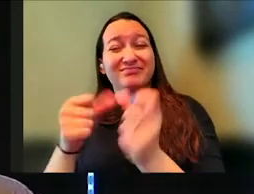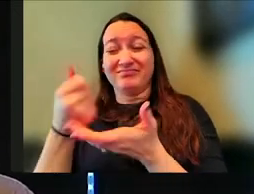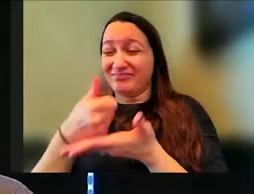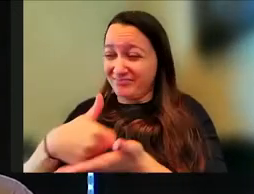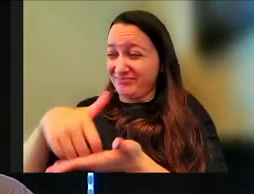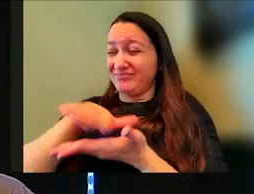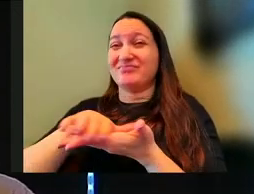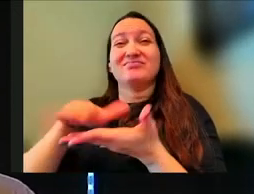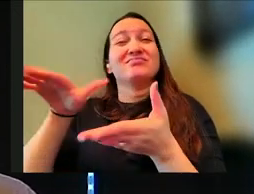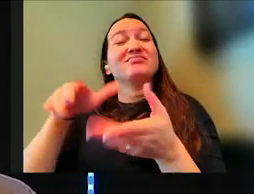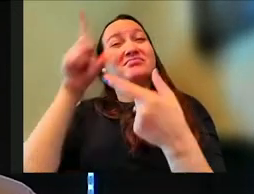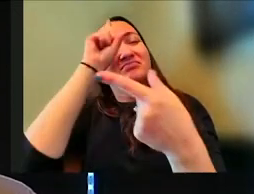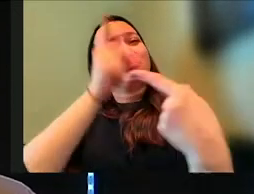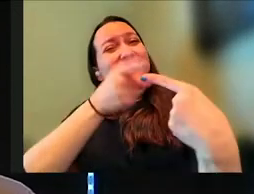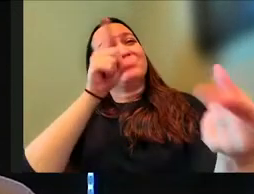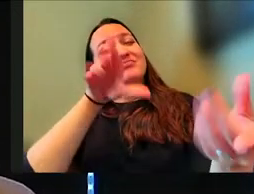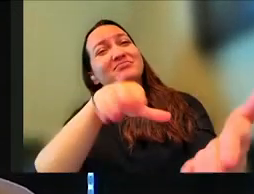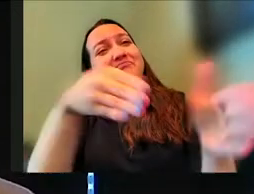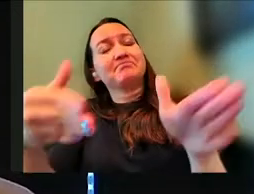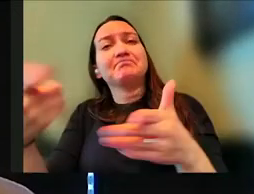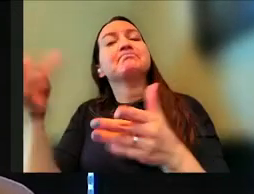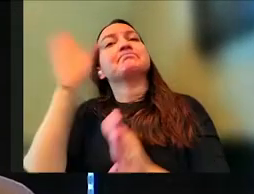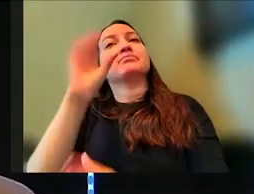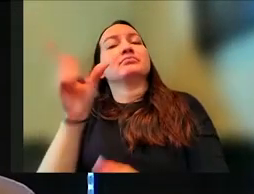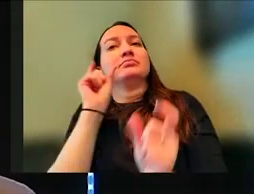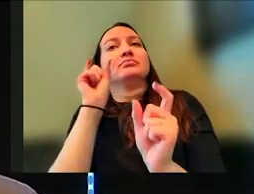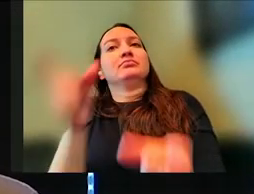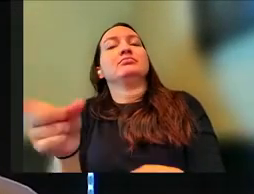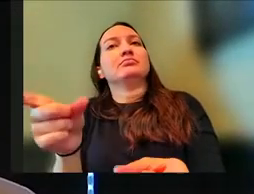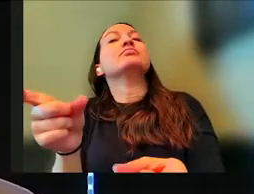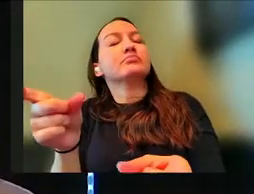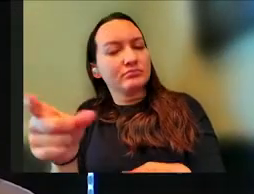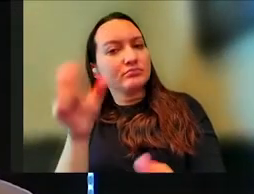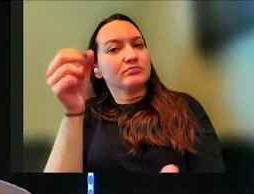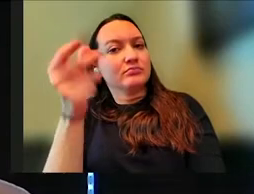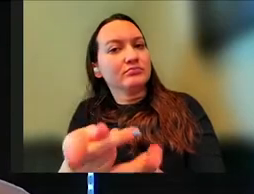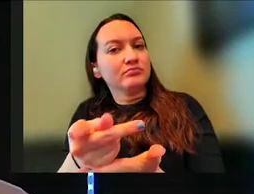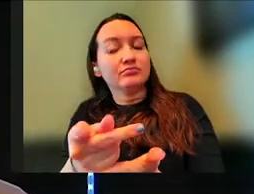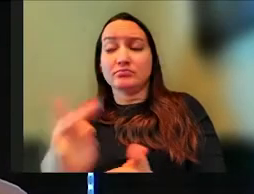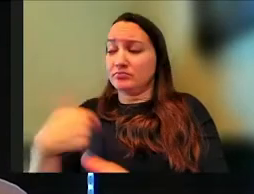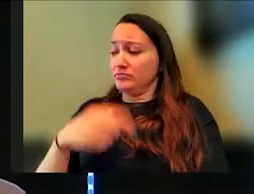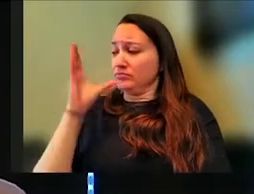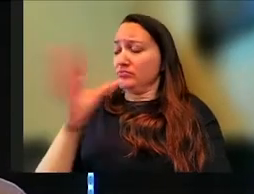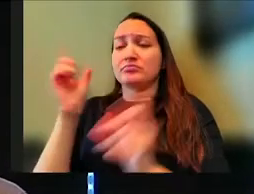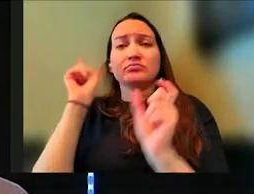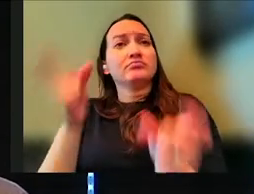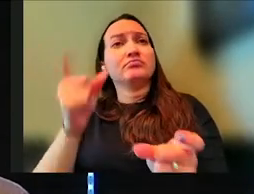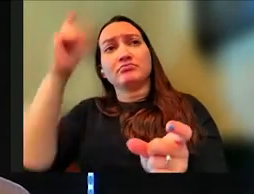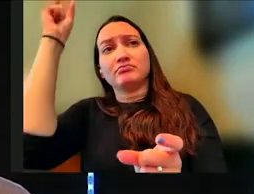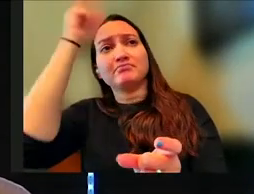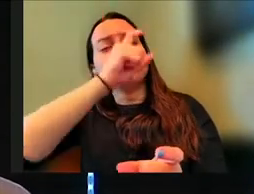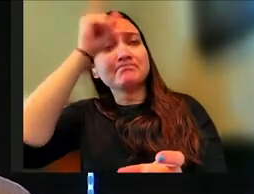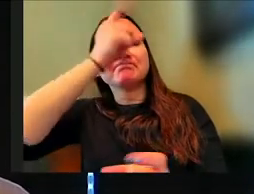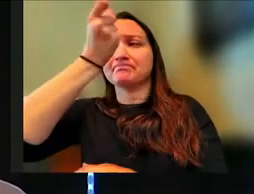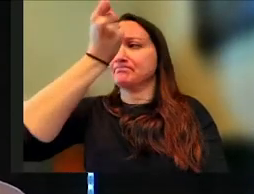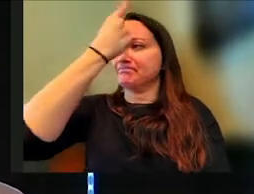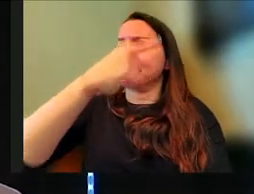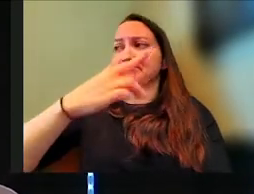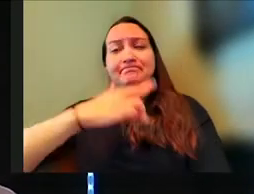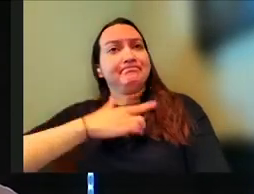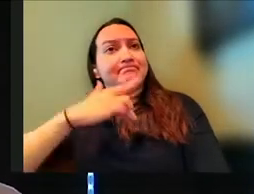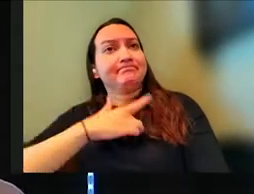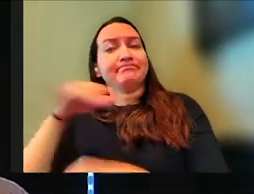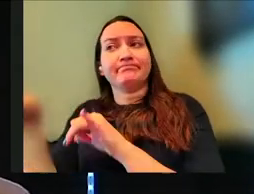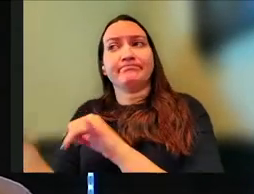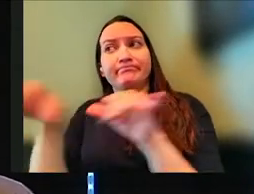death of your enemies, I will give you what you asked for. I will give you a wise and understanding heart such as no